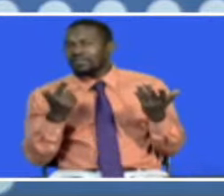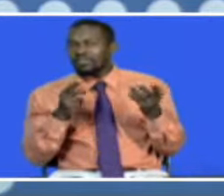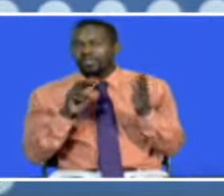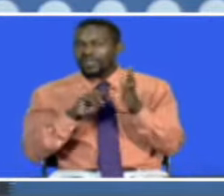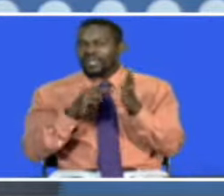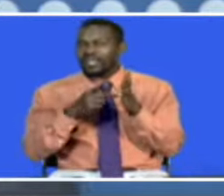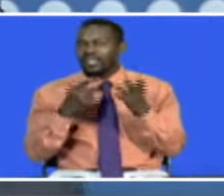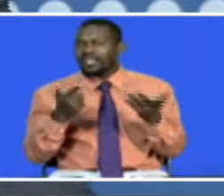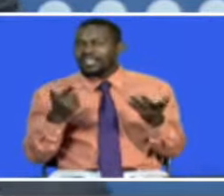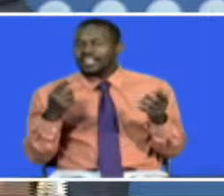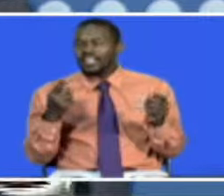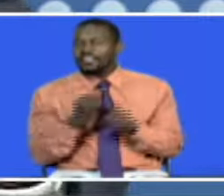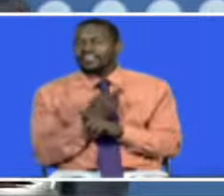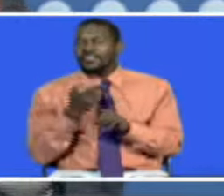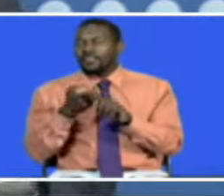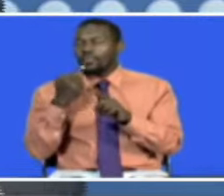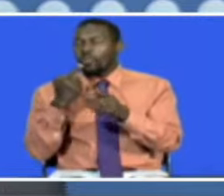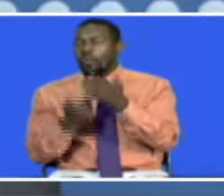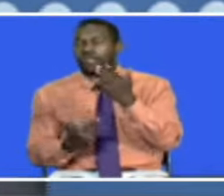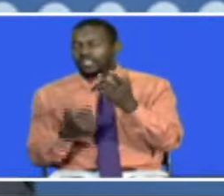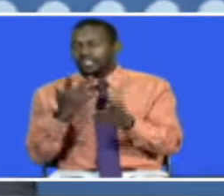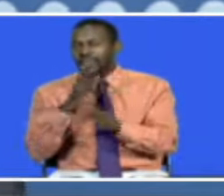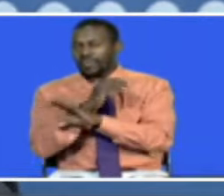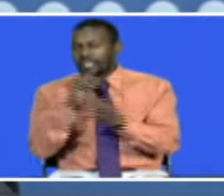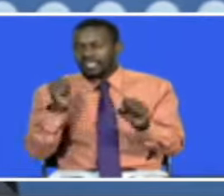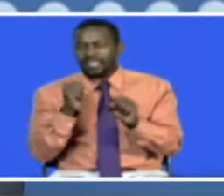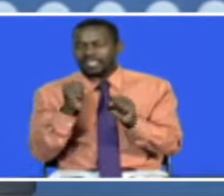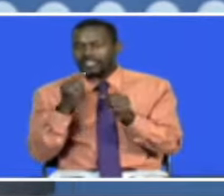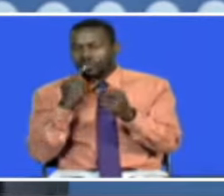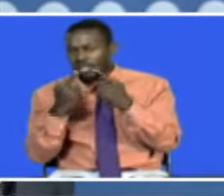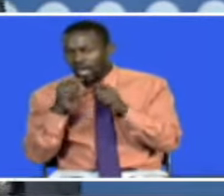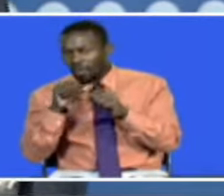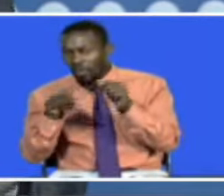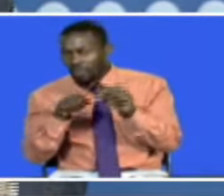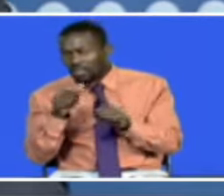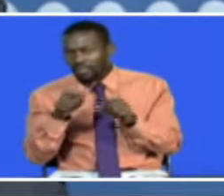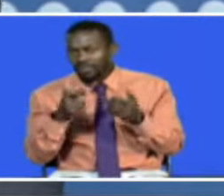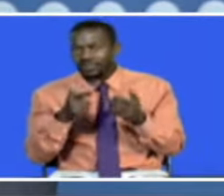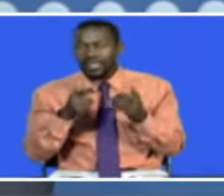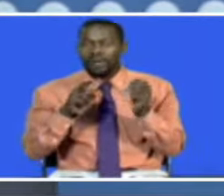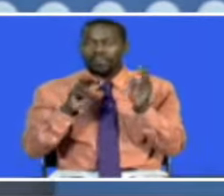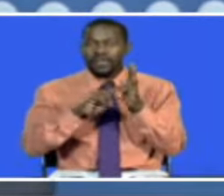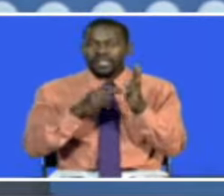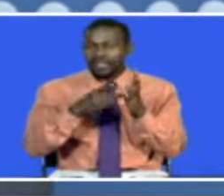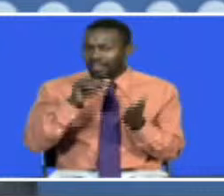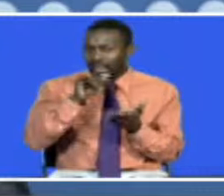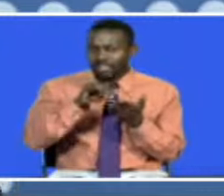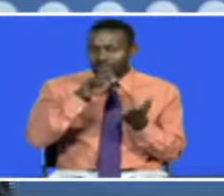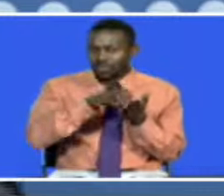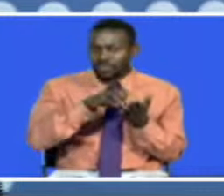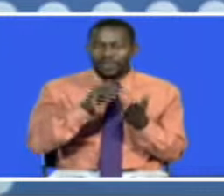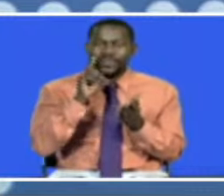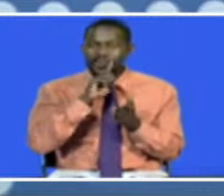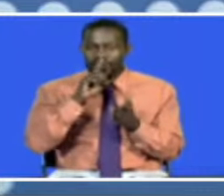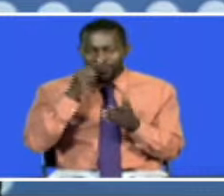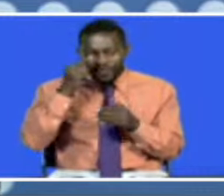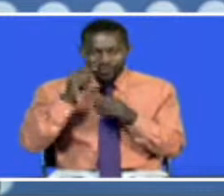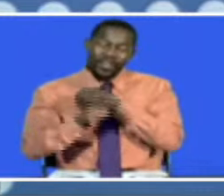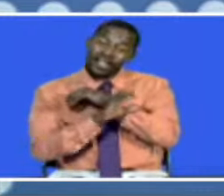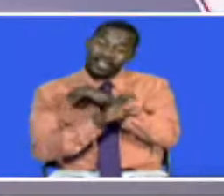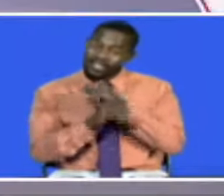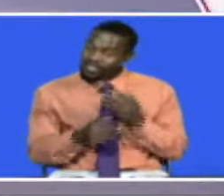turn of what the president's and the government's position is. It is an untenable situation for the country. I mean, you